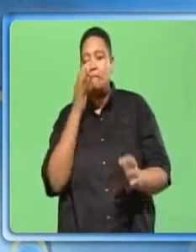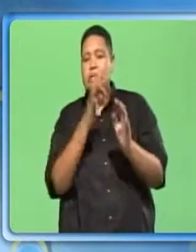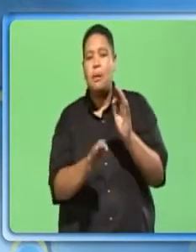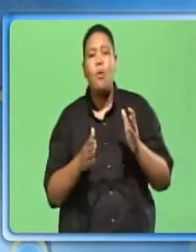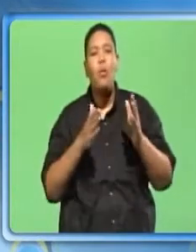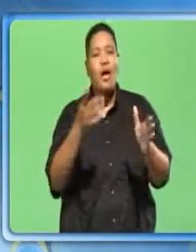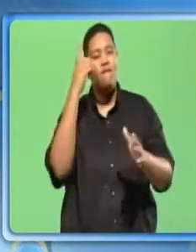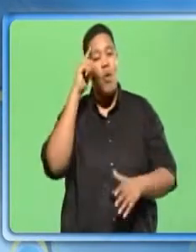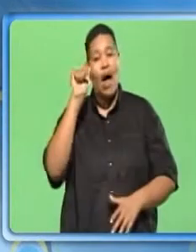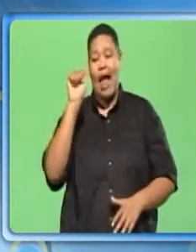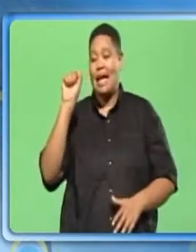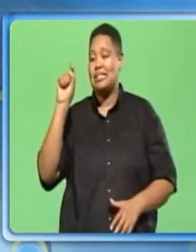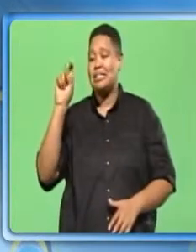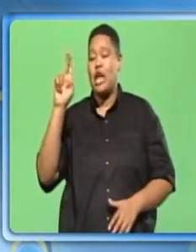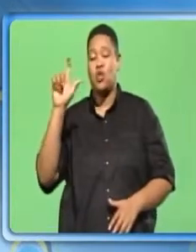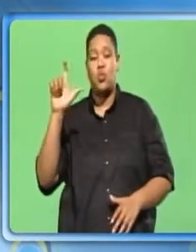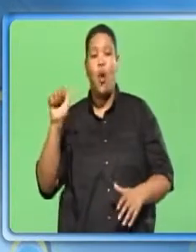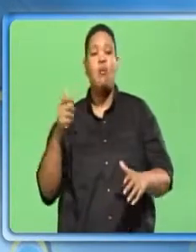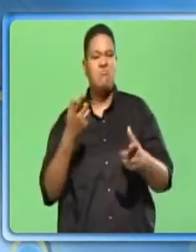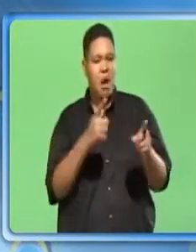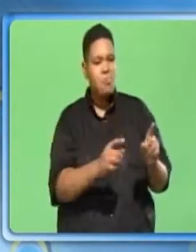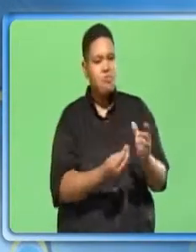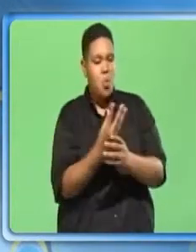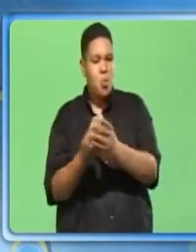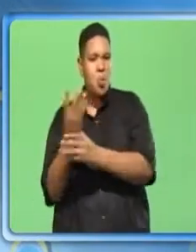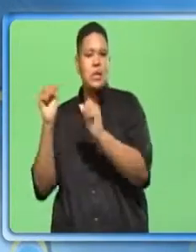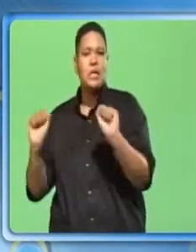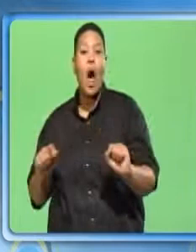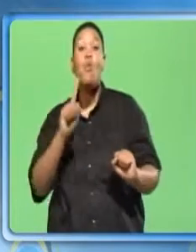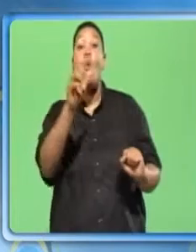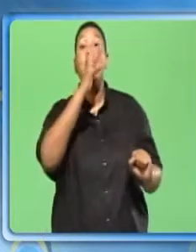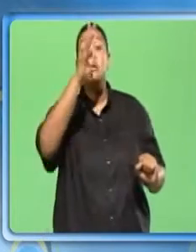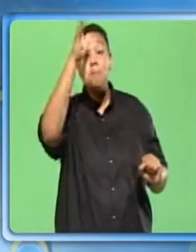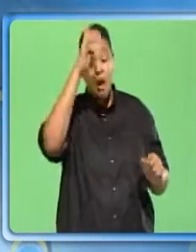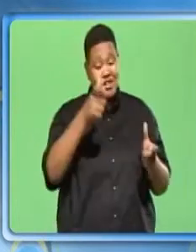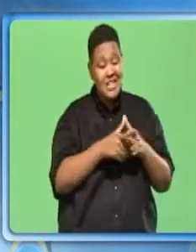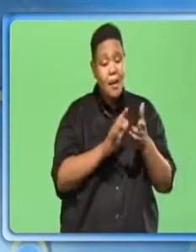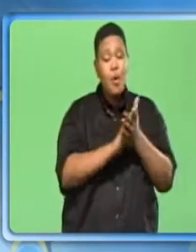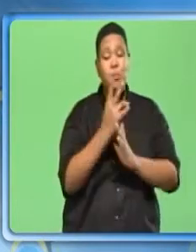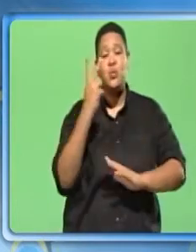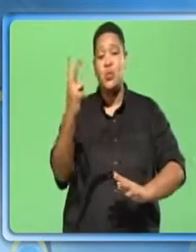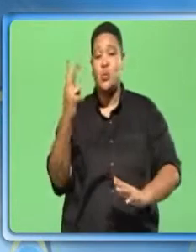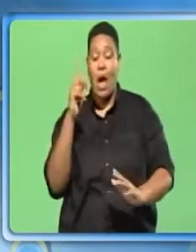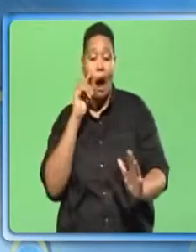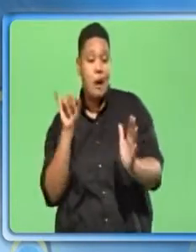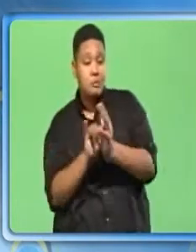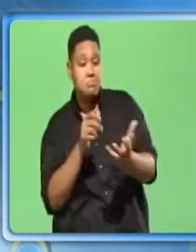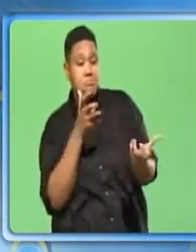reproduction. One parent cell becomes two identical daughter cells.